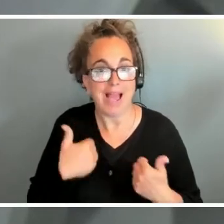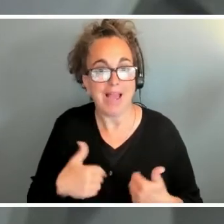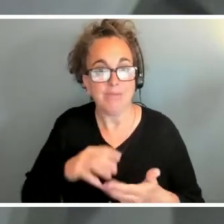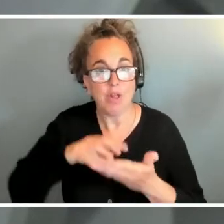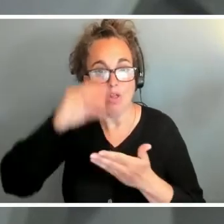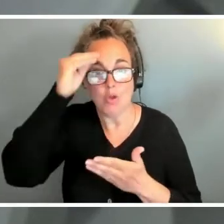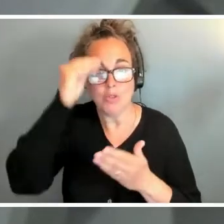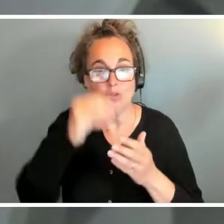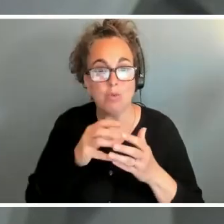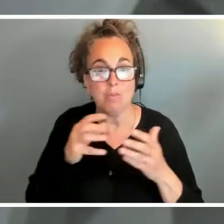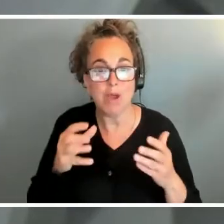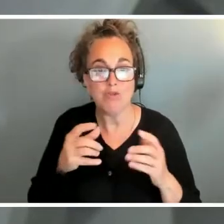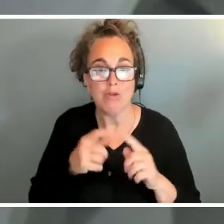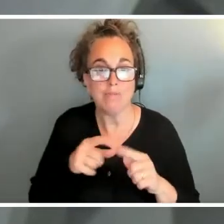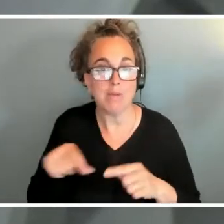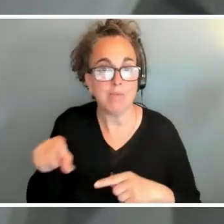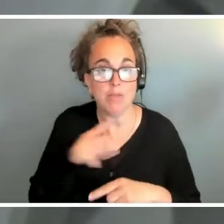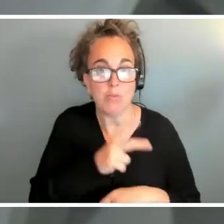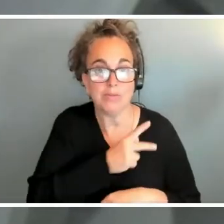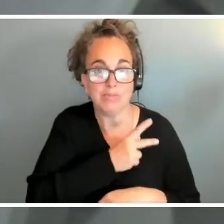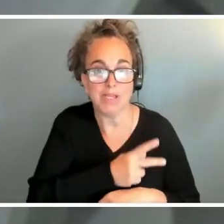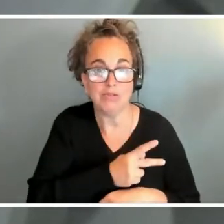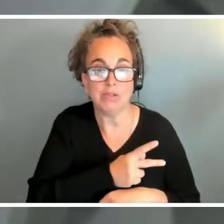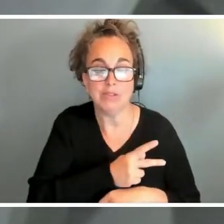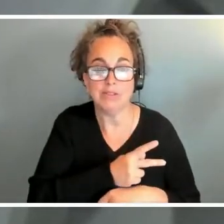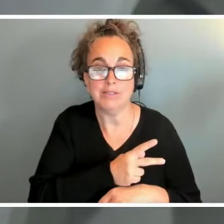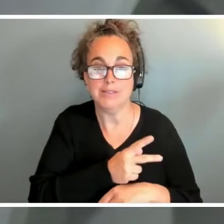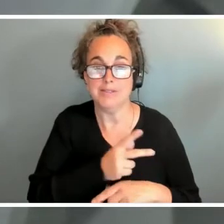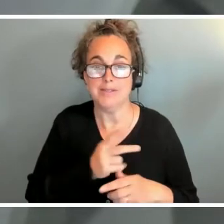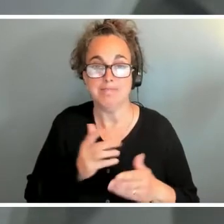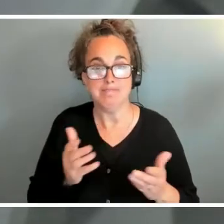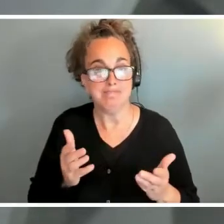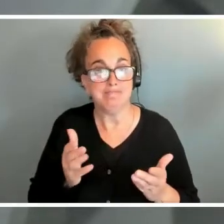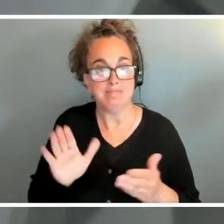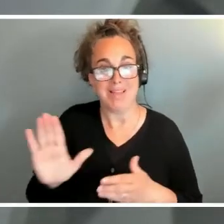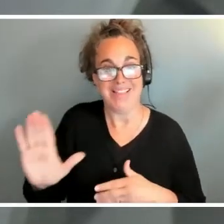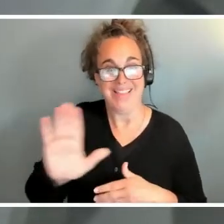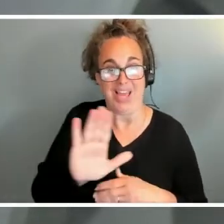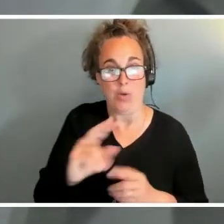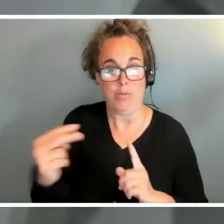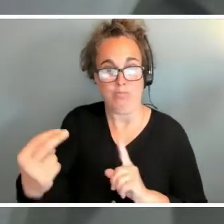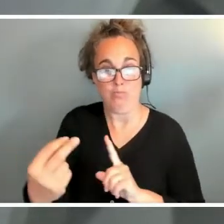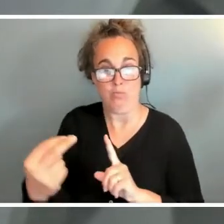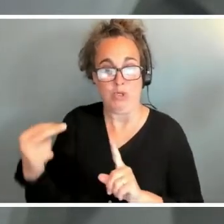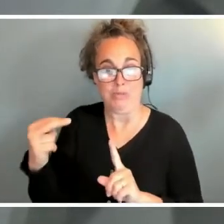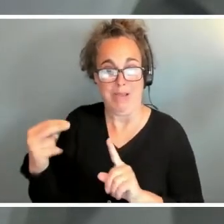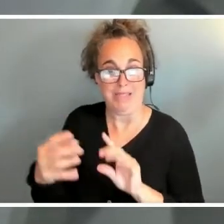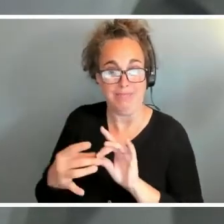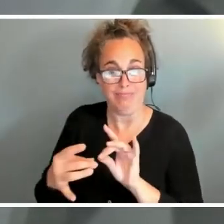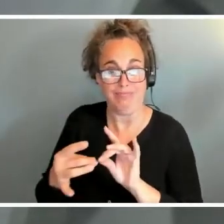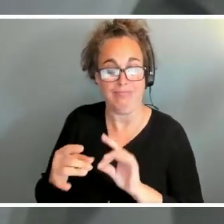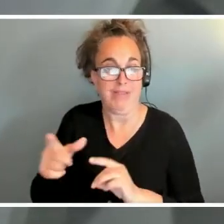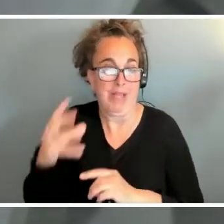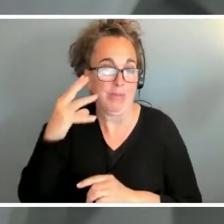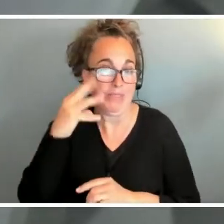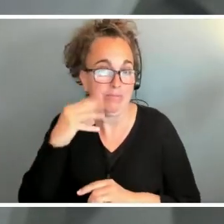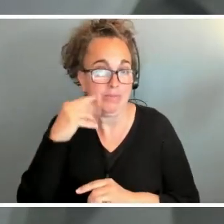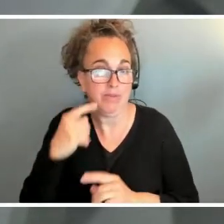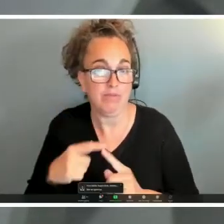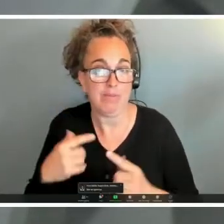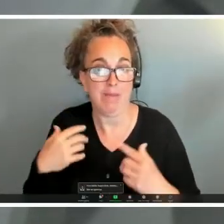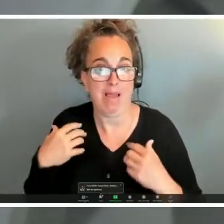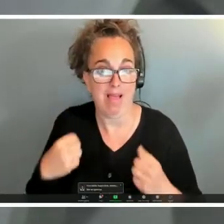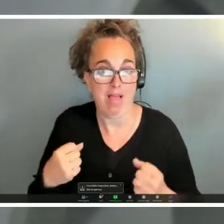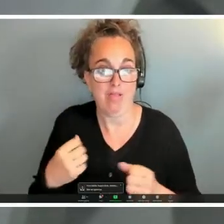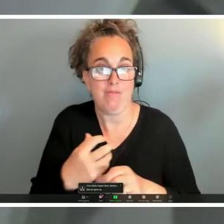much from those patients, both from their own perspectives on the healthcare delivery system